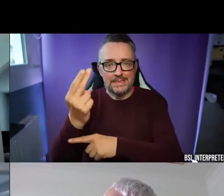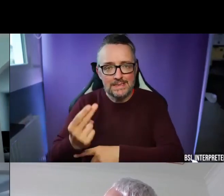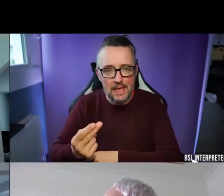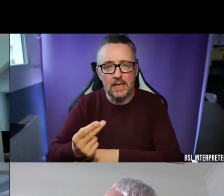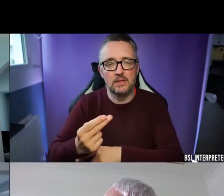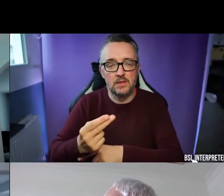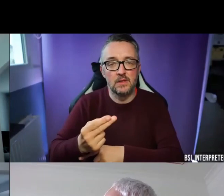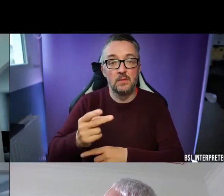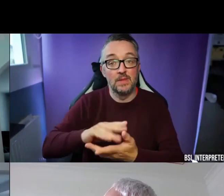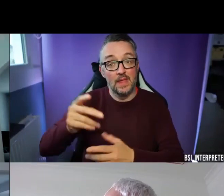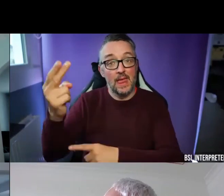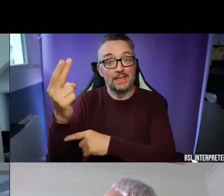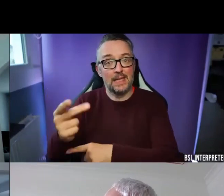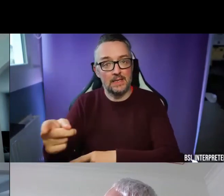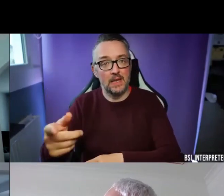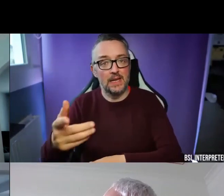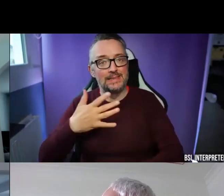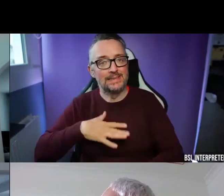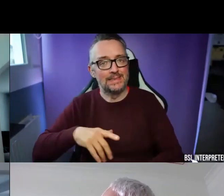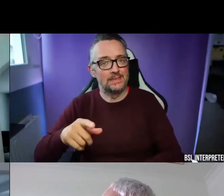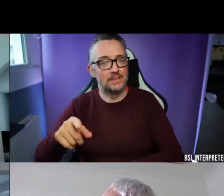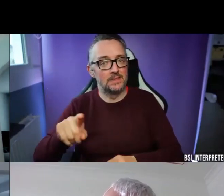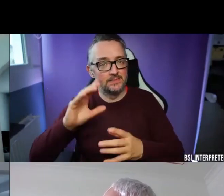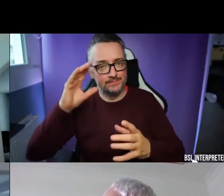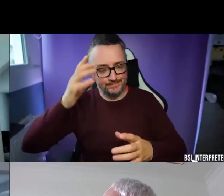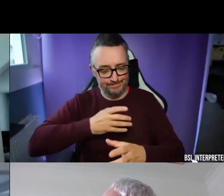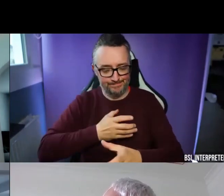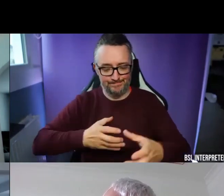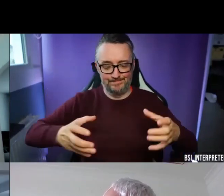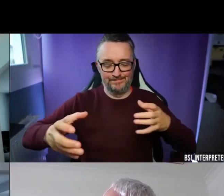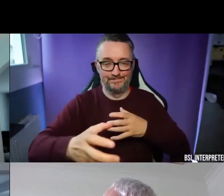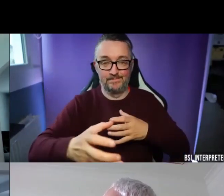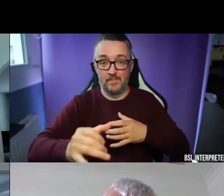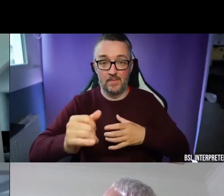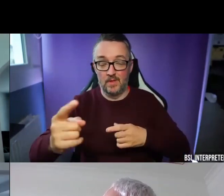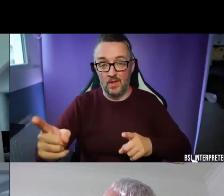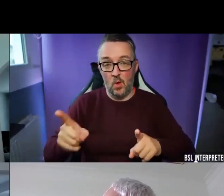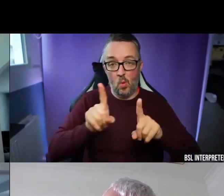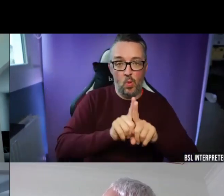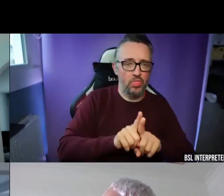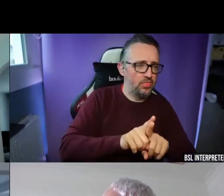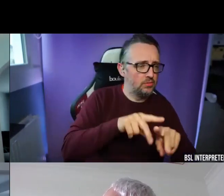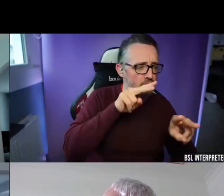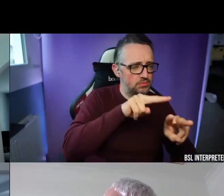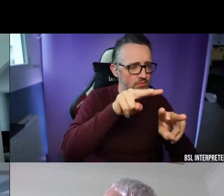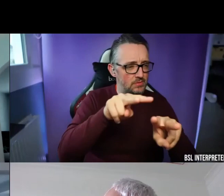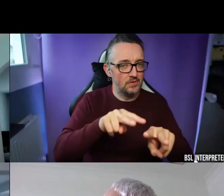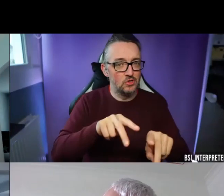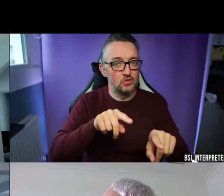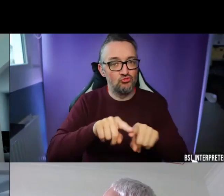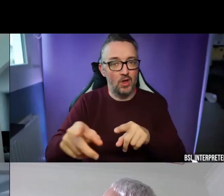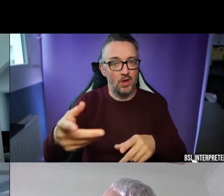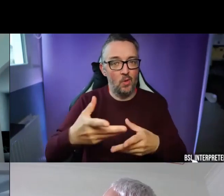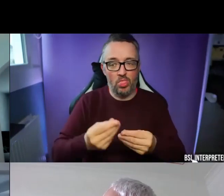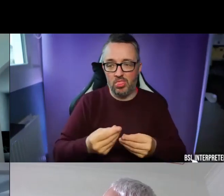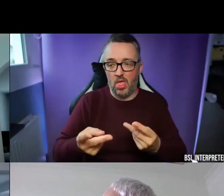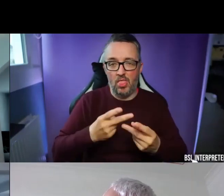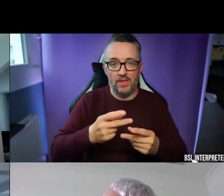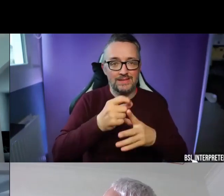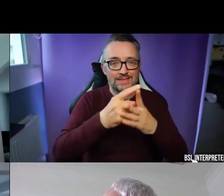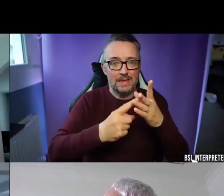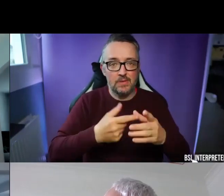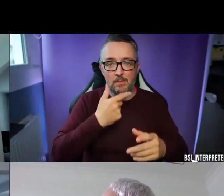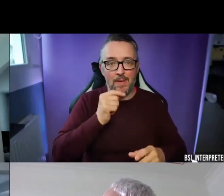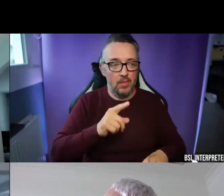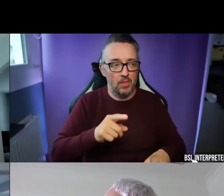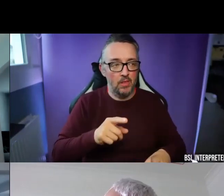the disability perspective, whether that's going out and about trying to undertake a journey with other disabled passengers so that they can